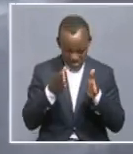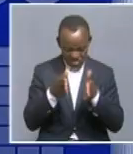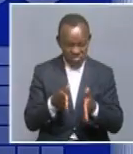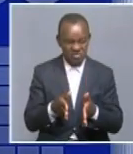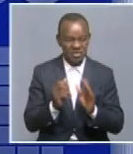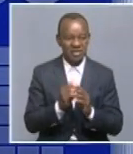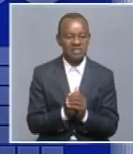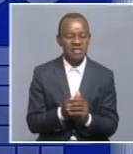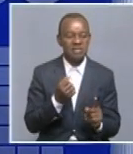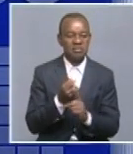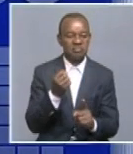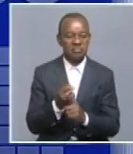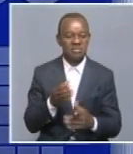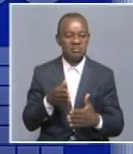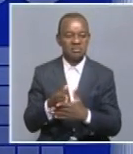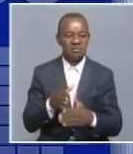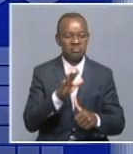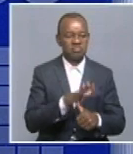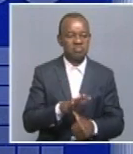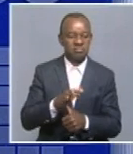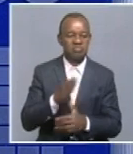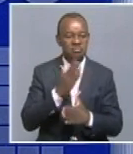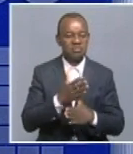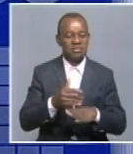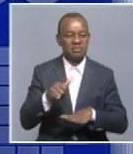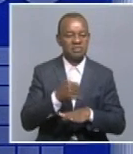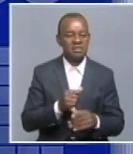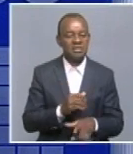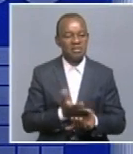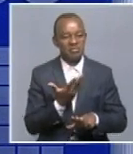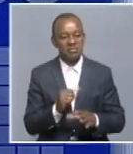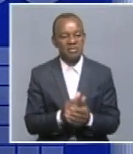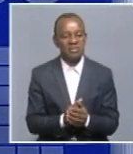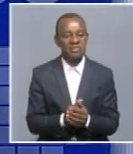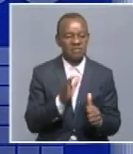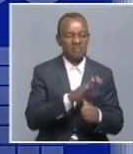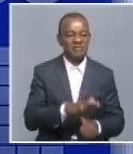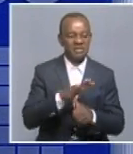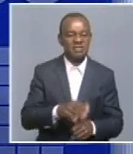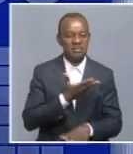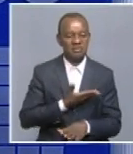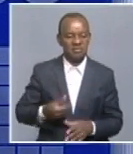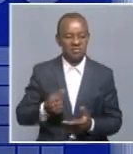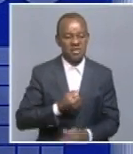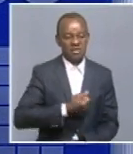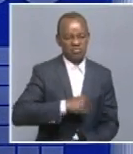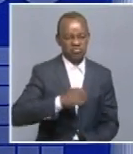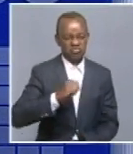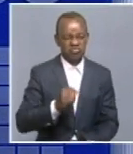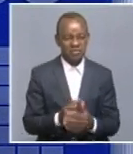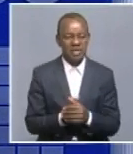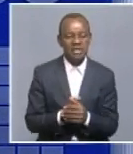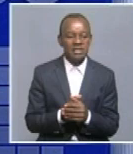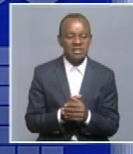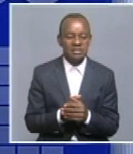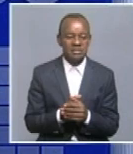issues that they are faced at their workplaces in terms of sexual harassment, violence at work, derogatory statements? Is there a reluctance